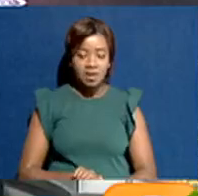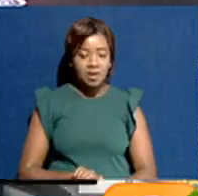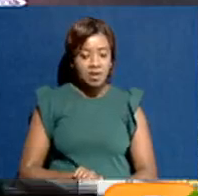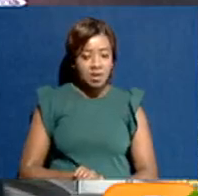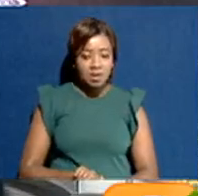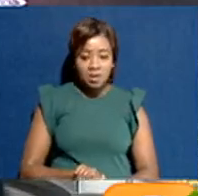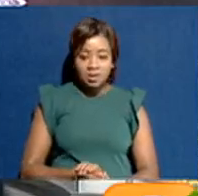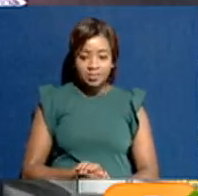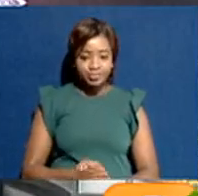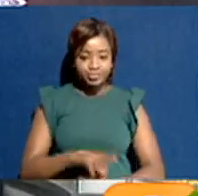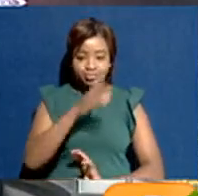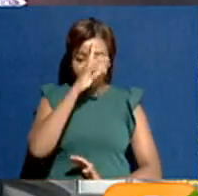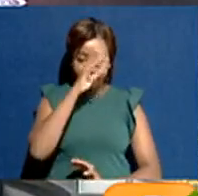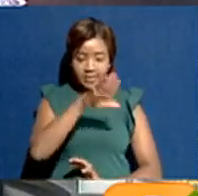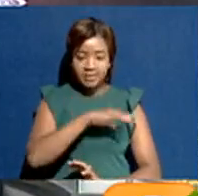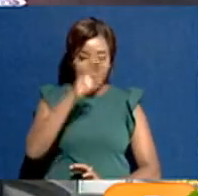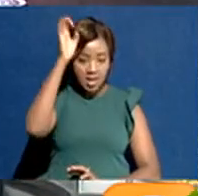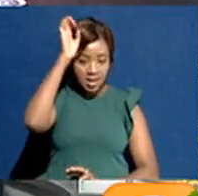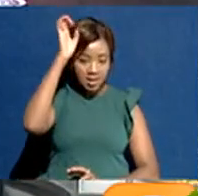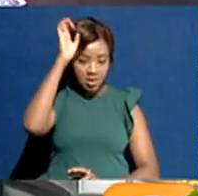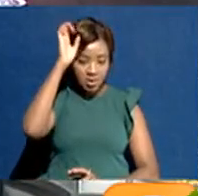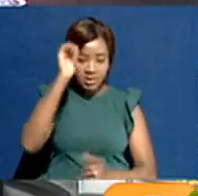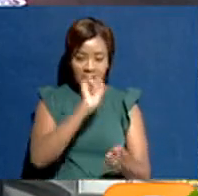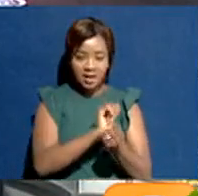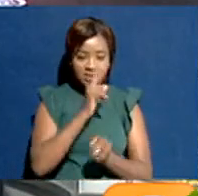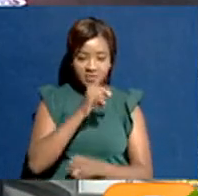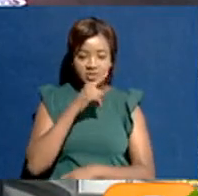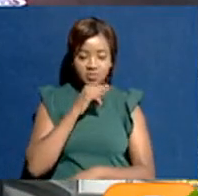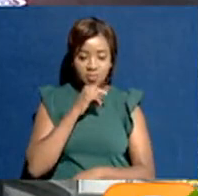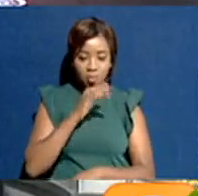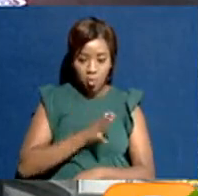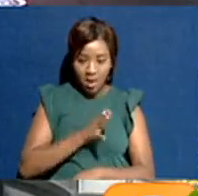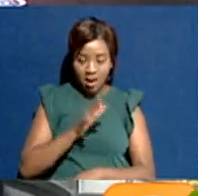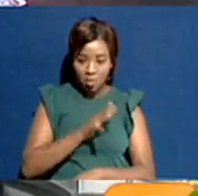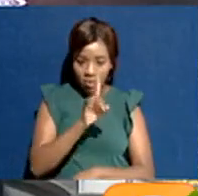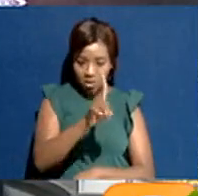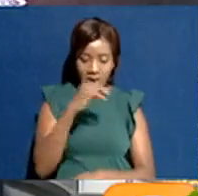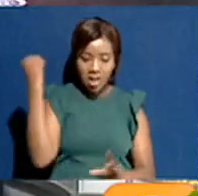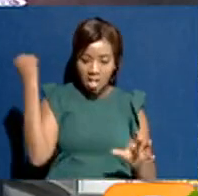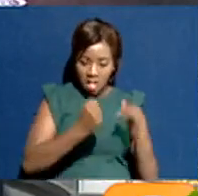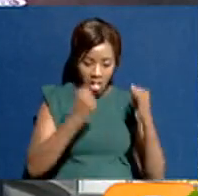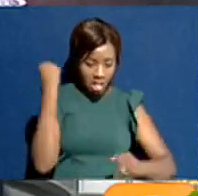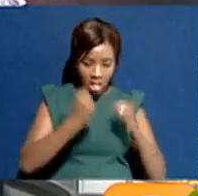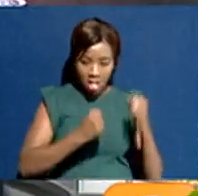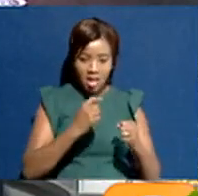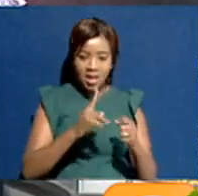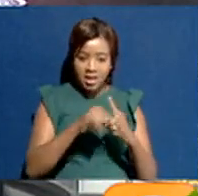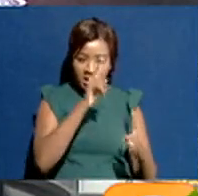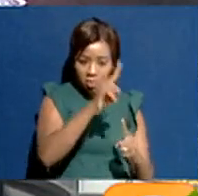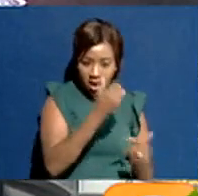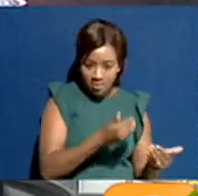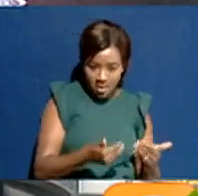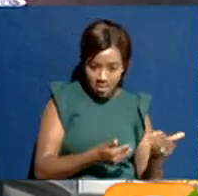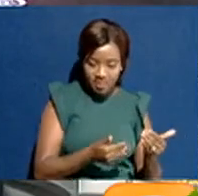In Eldoret, have arrested a woman who is alleged to have stabbed her two children, killing one and leaving one in critical condition. According to